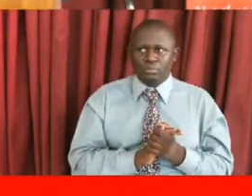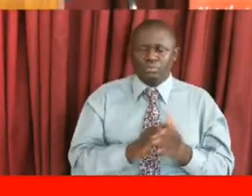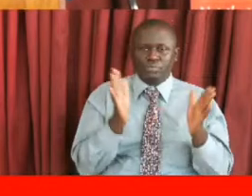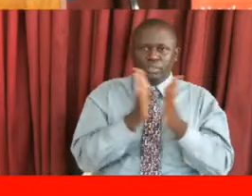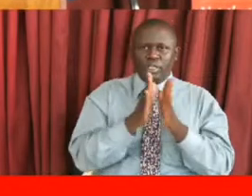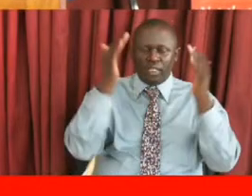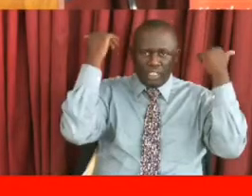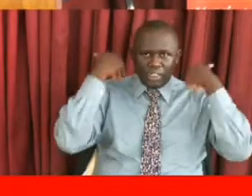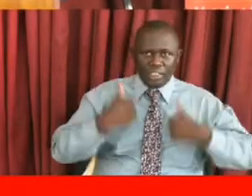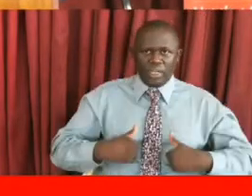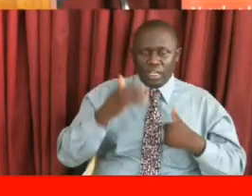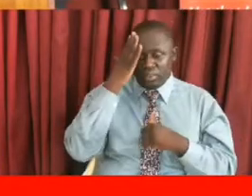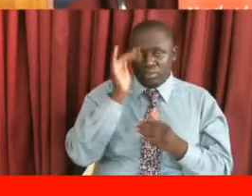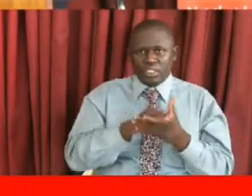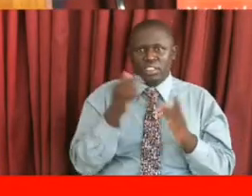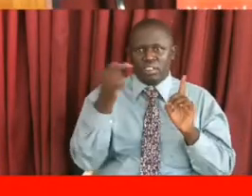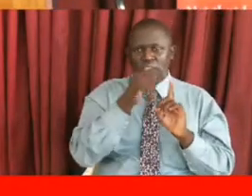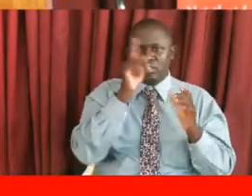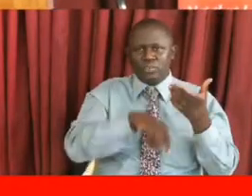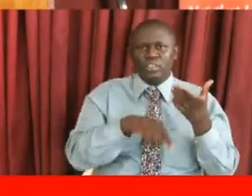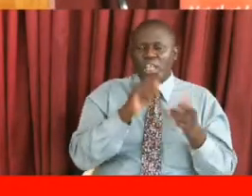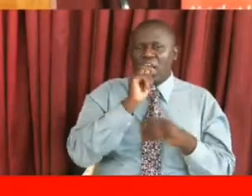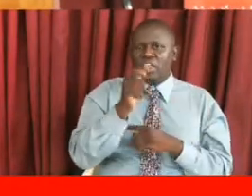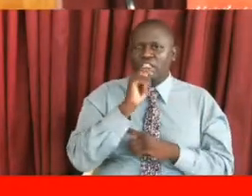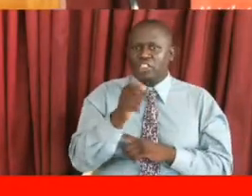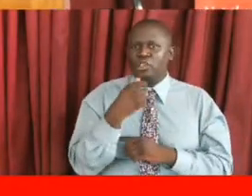know this is the testimony of